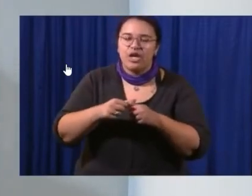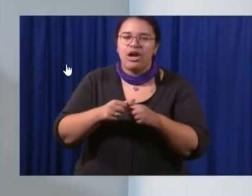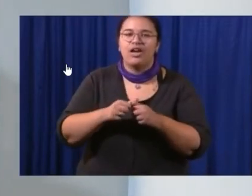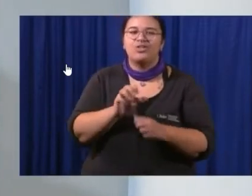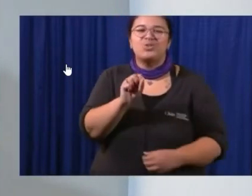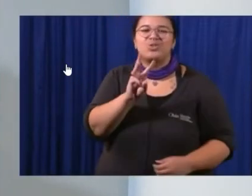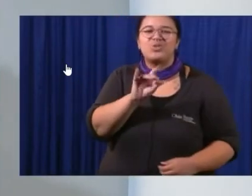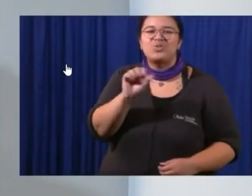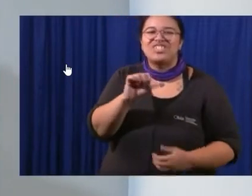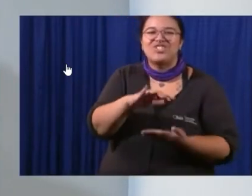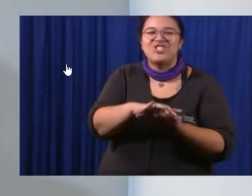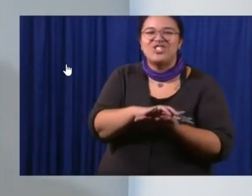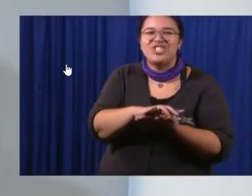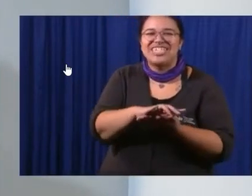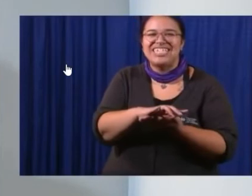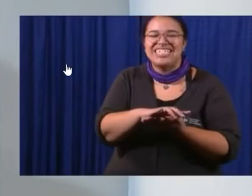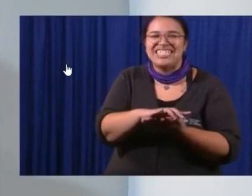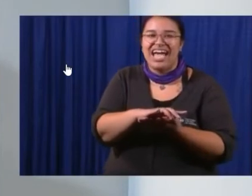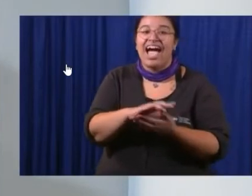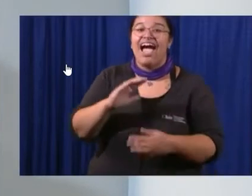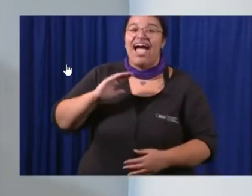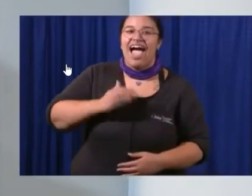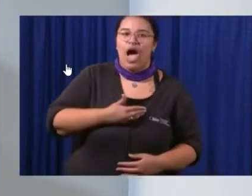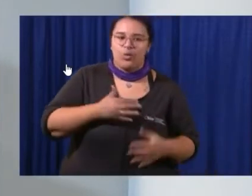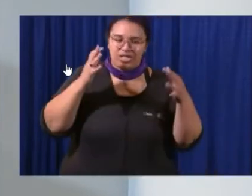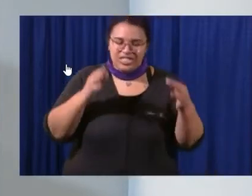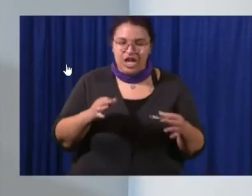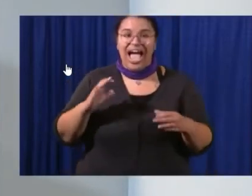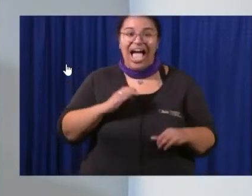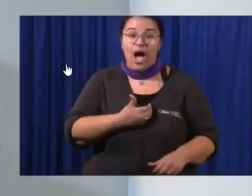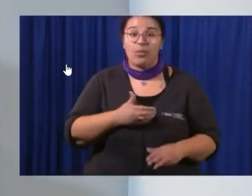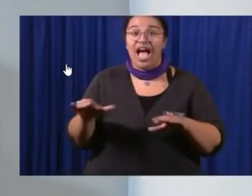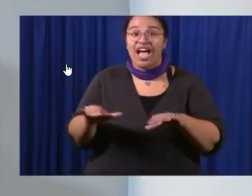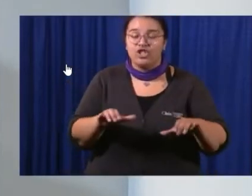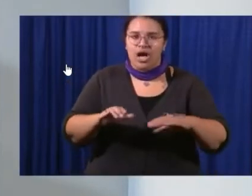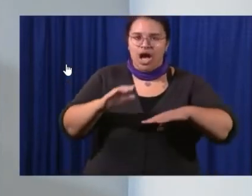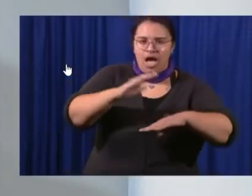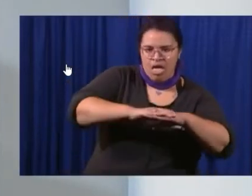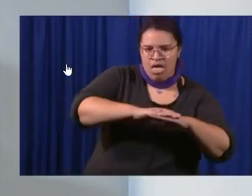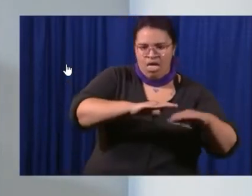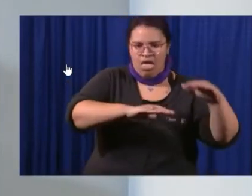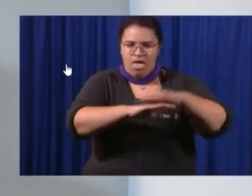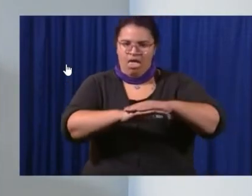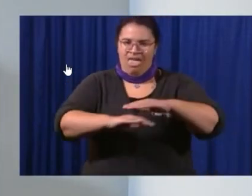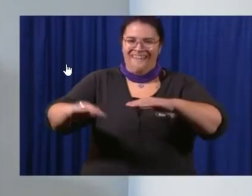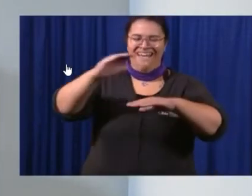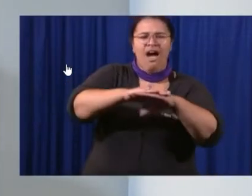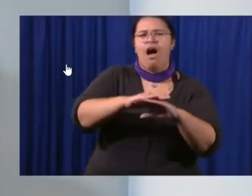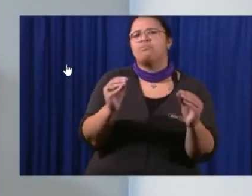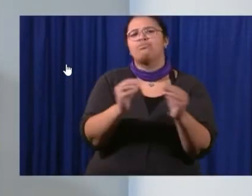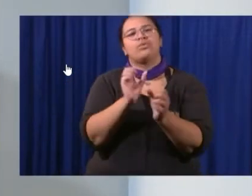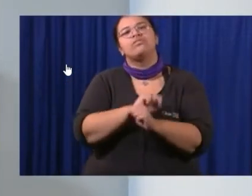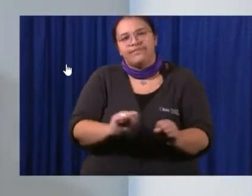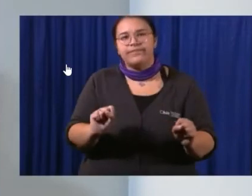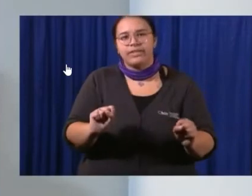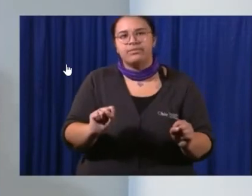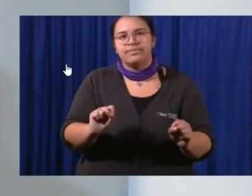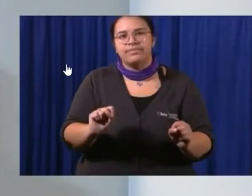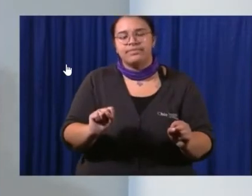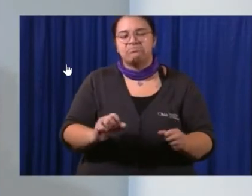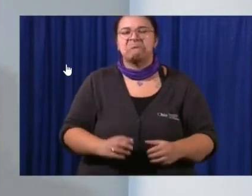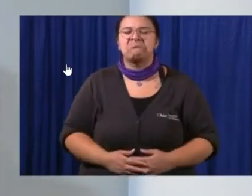this, and it's becoming more socially acceptable, more people are moving to this. And I